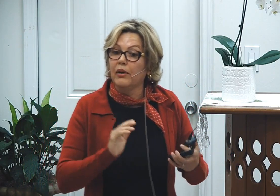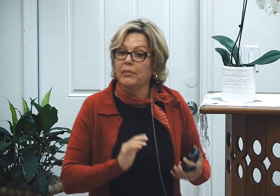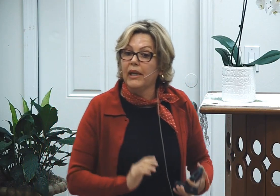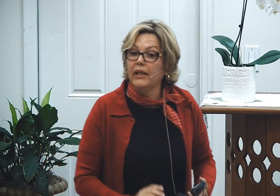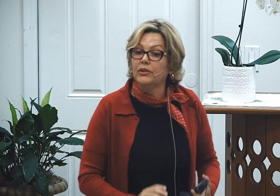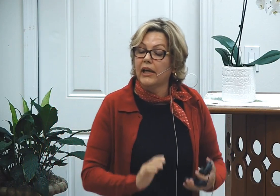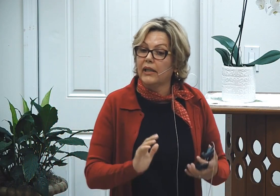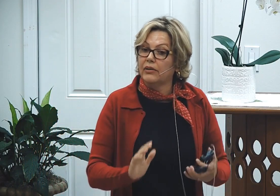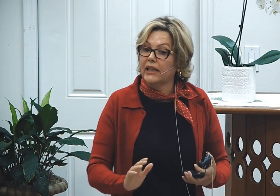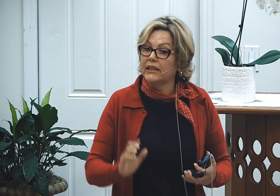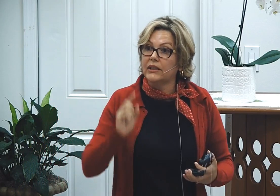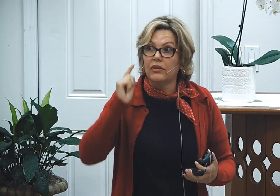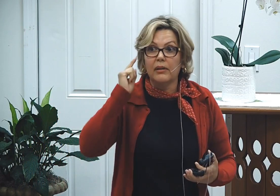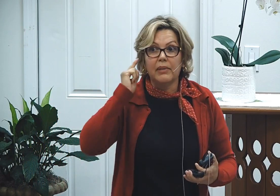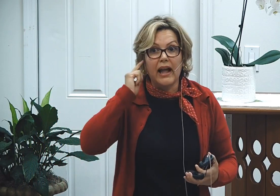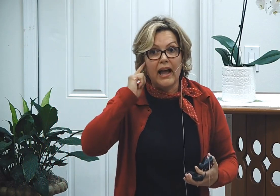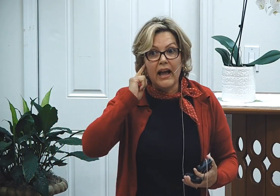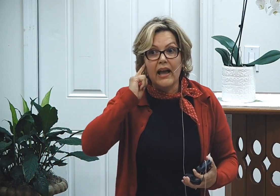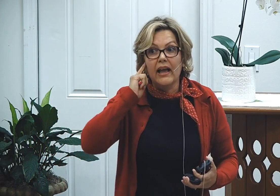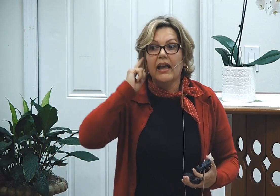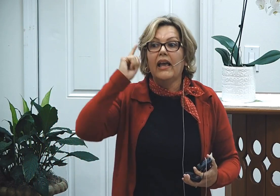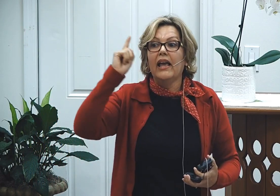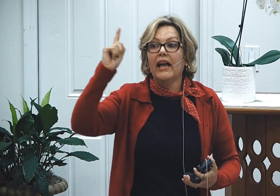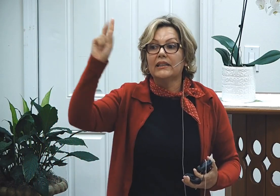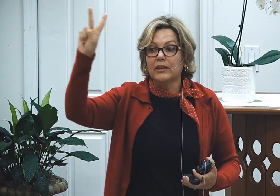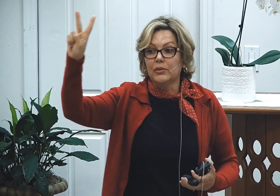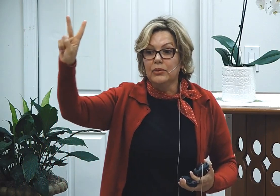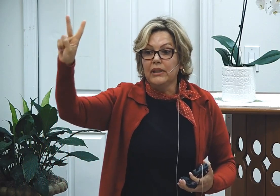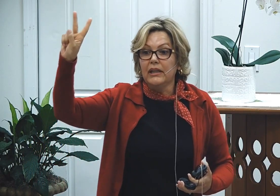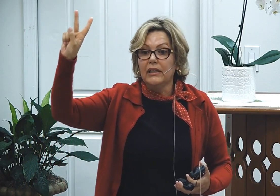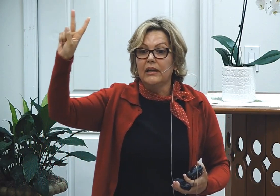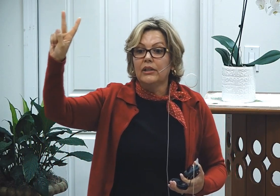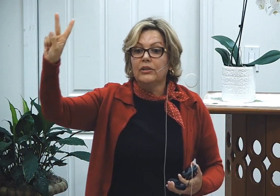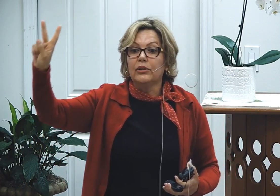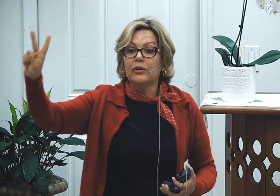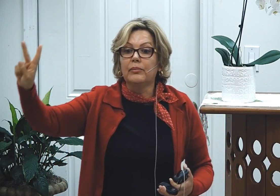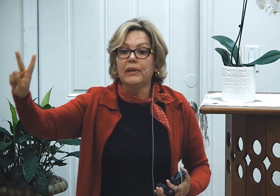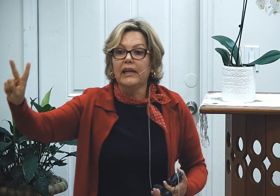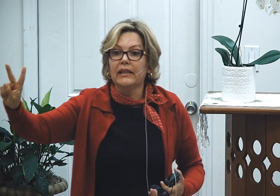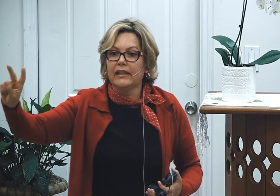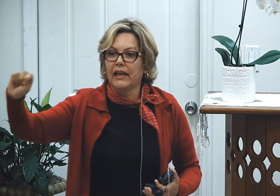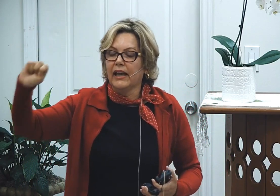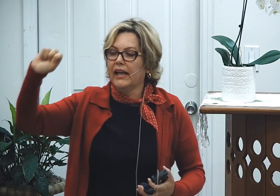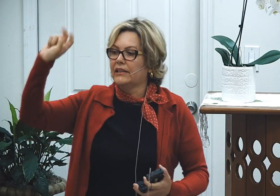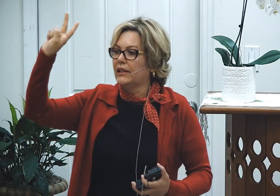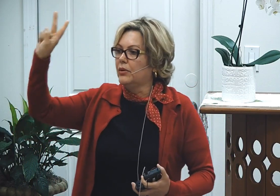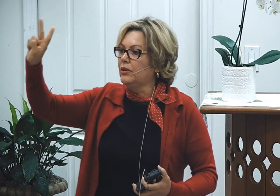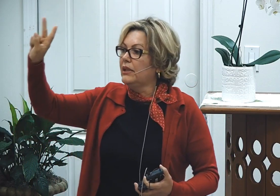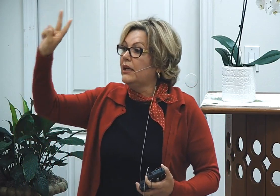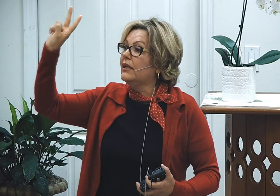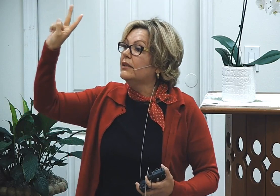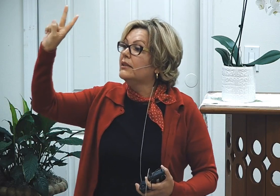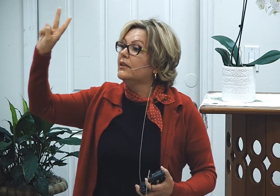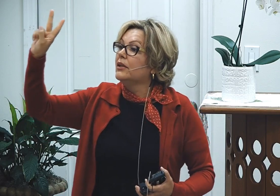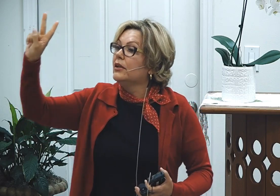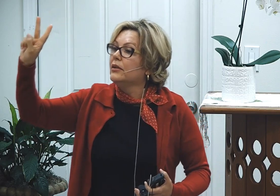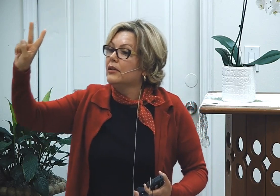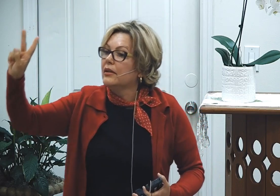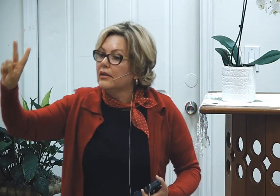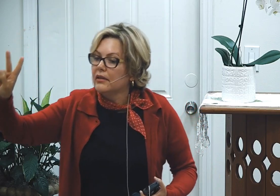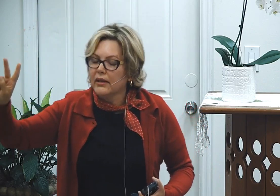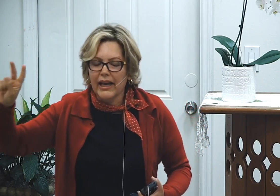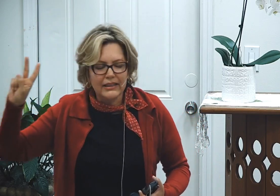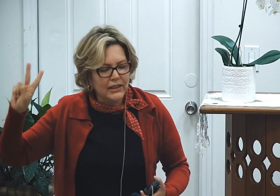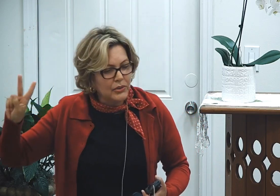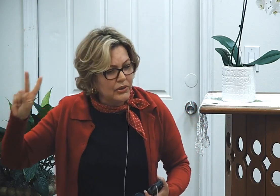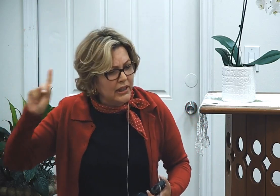on schools, how to take care of the environment, and then you remember, oh, this is the second trumpet.